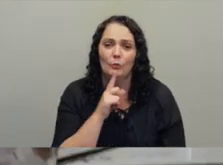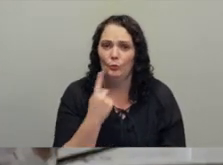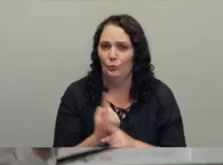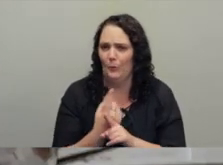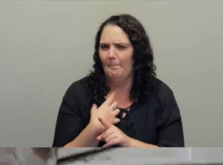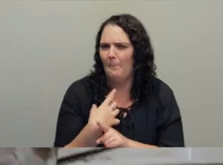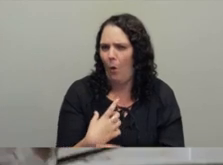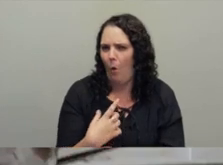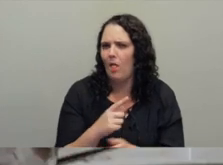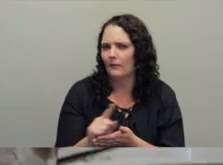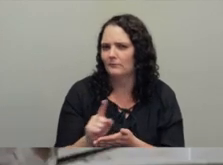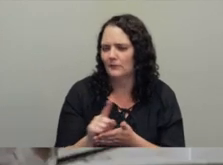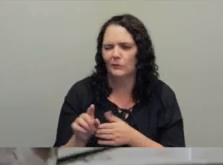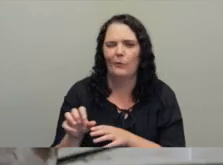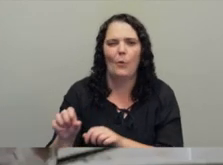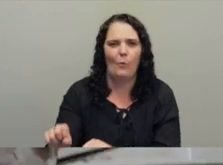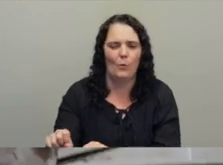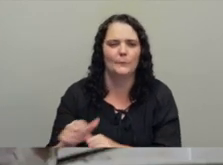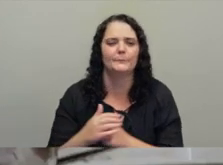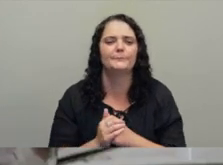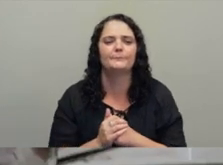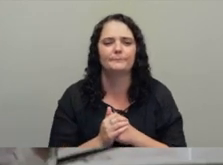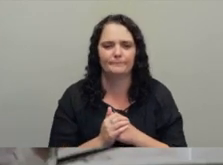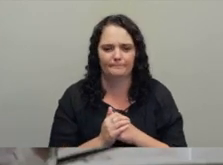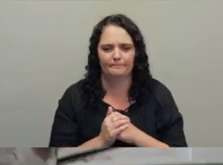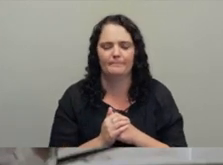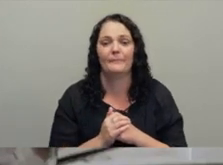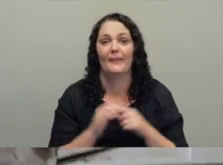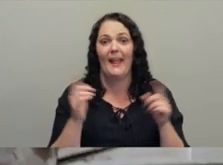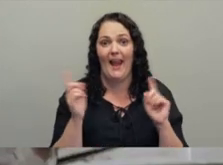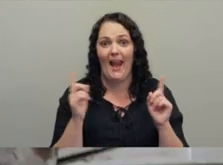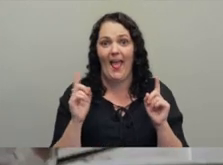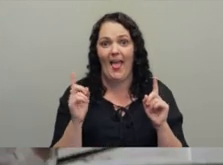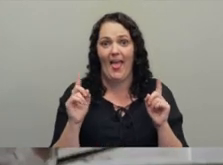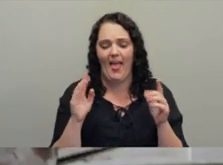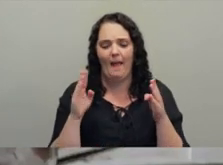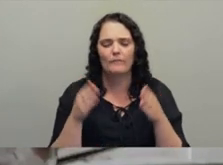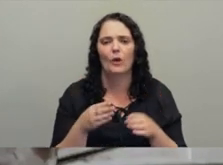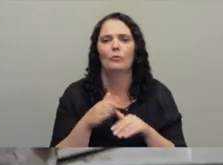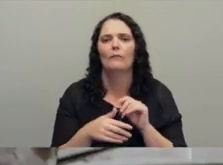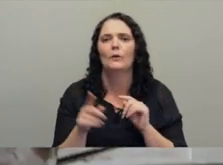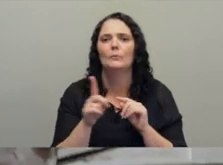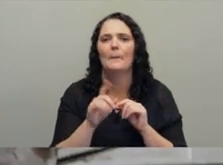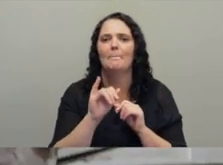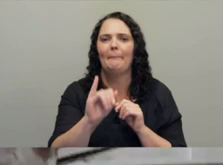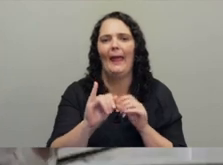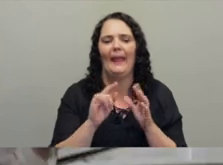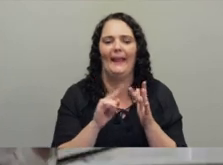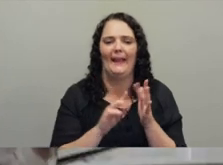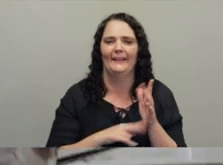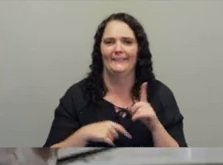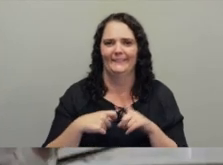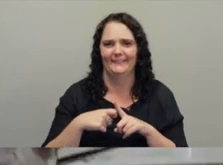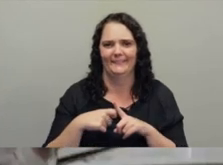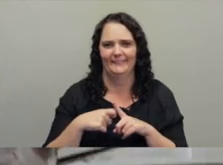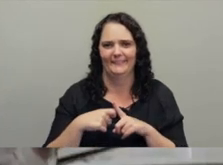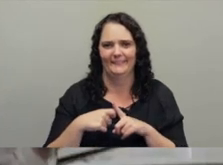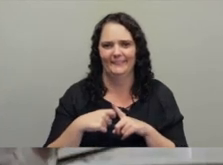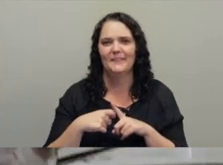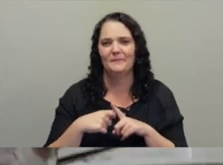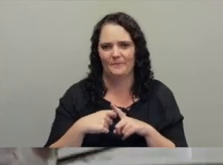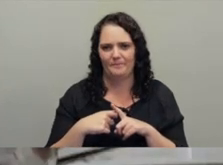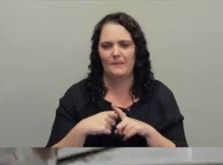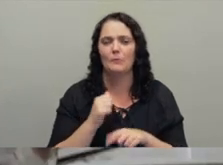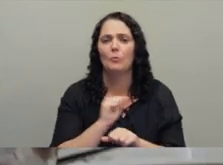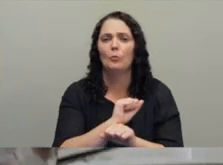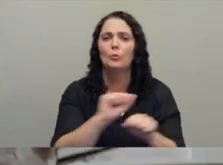in just a minute. But let's, before we get back to the bad drawing, let's continue on for our bad ink. Because now everybody's tea has